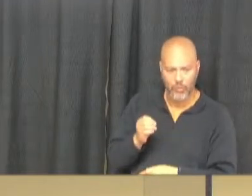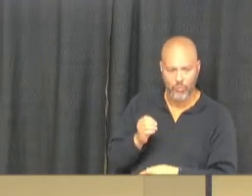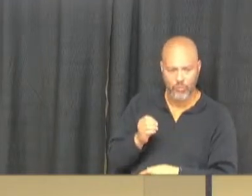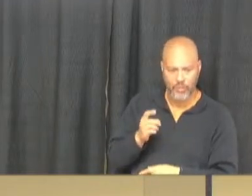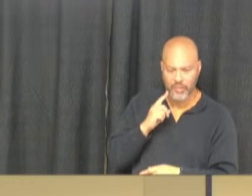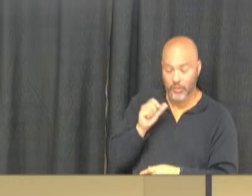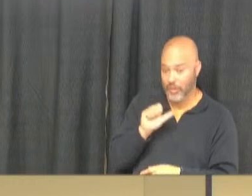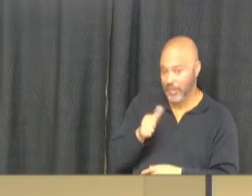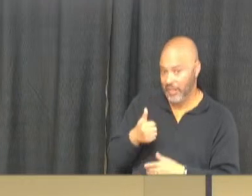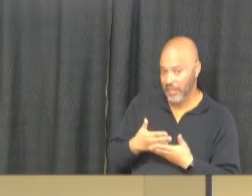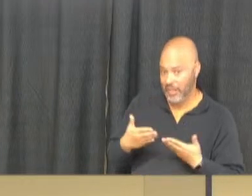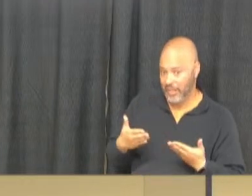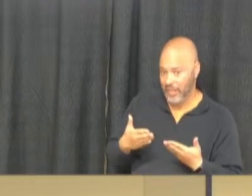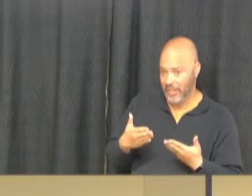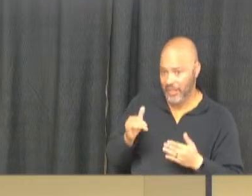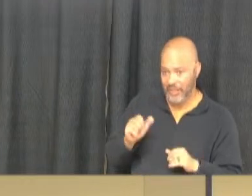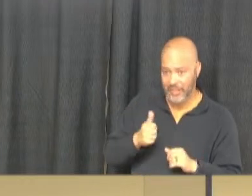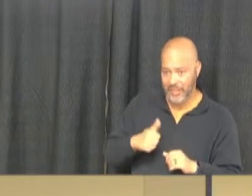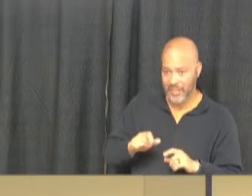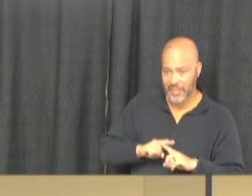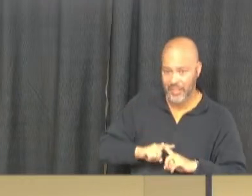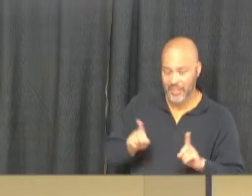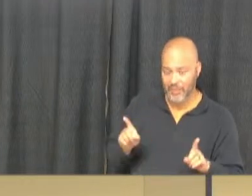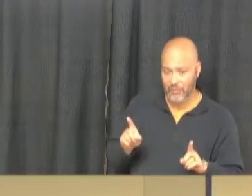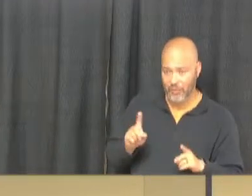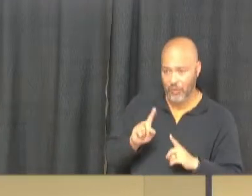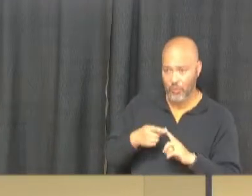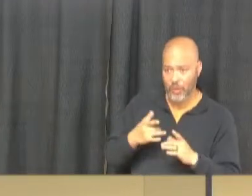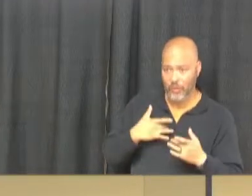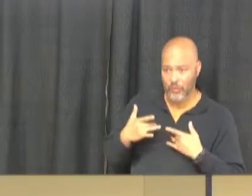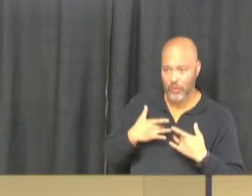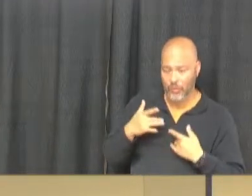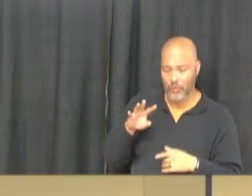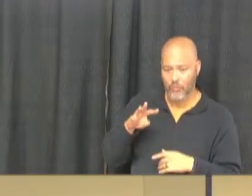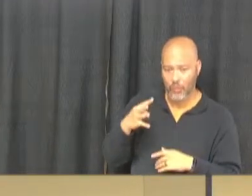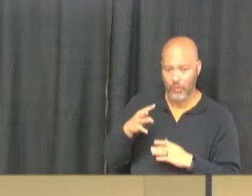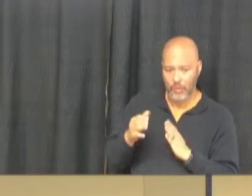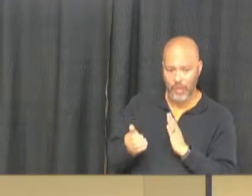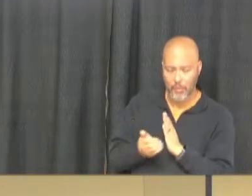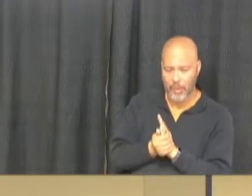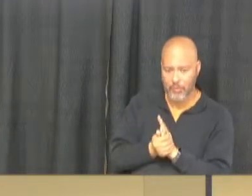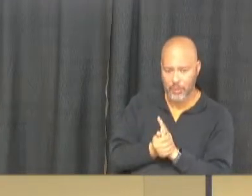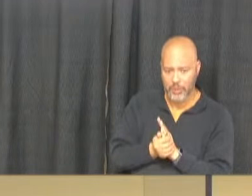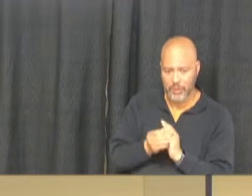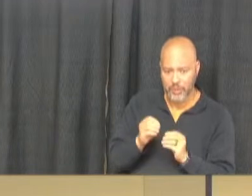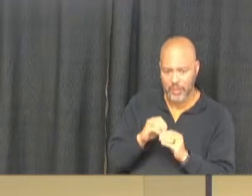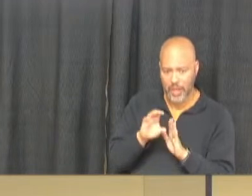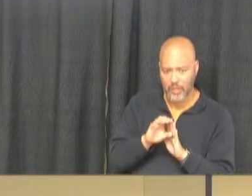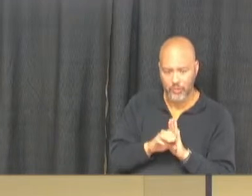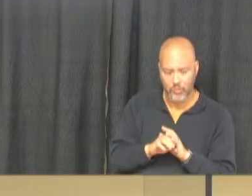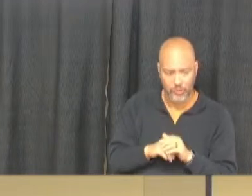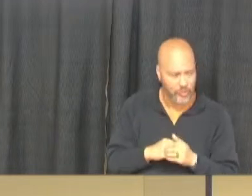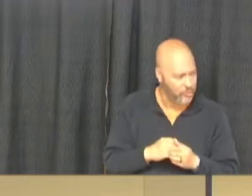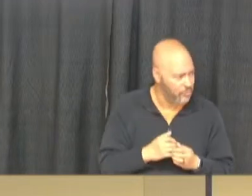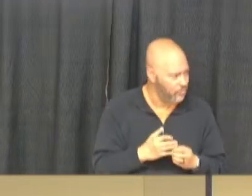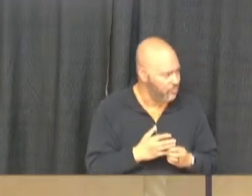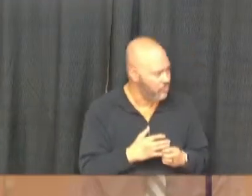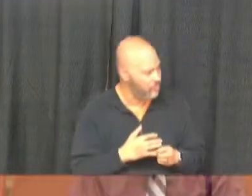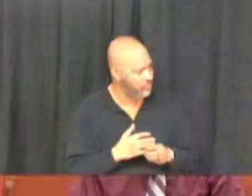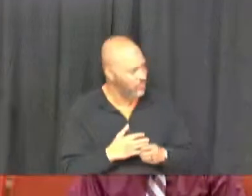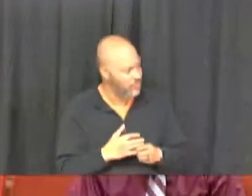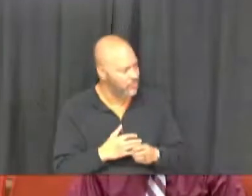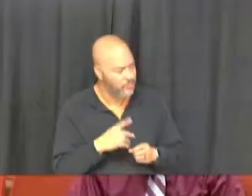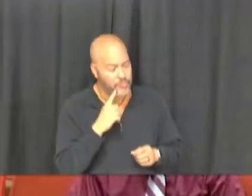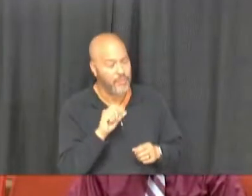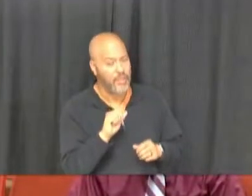is there anything here that's any different when it concerning the Fourth Amendment, I would ask? No. I can't see And